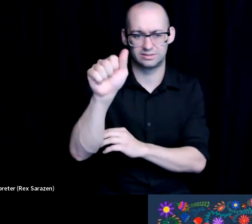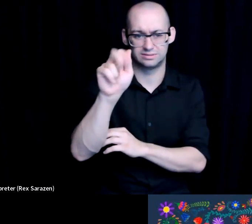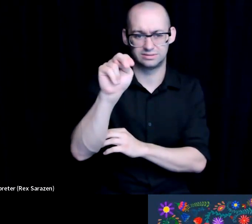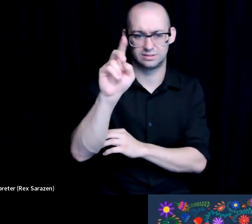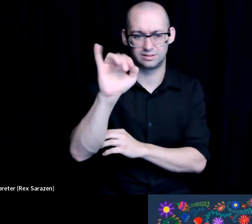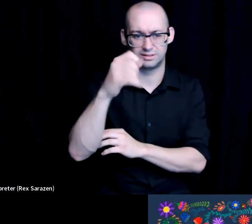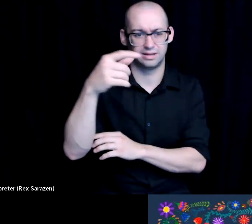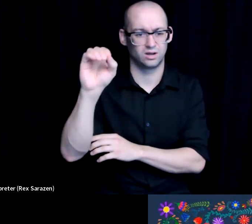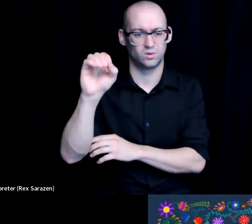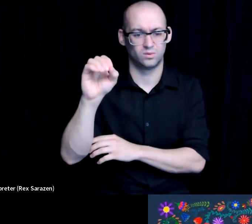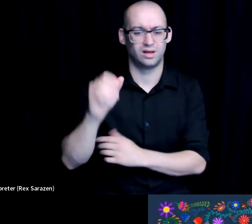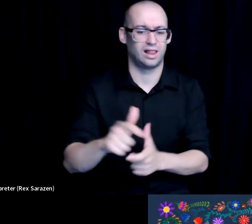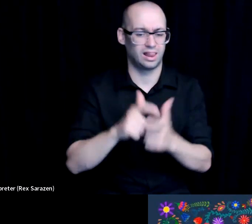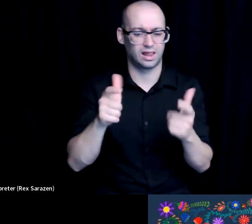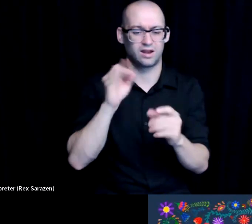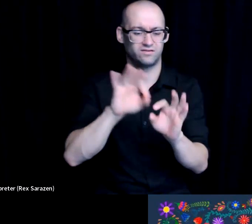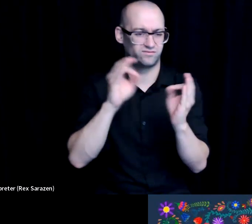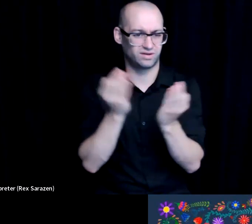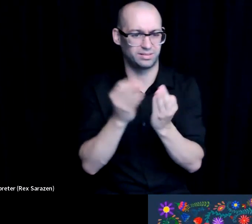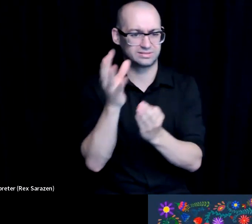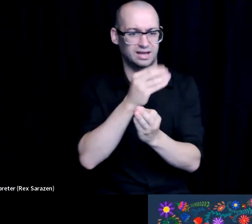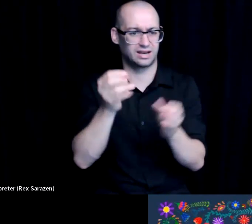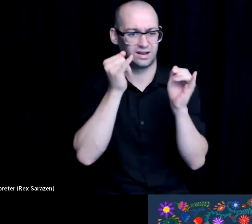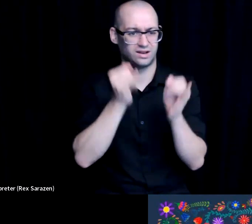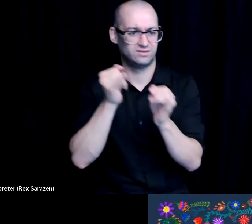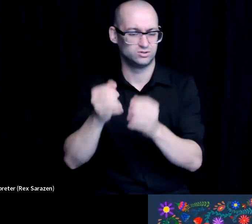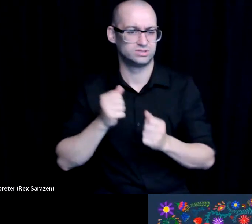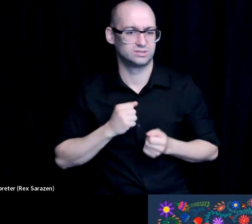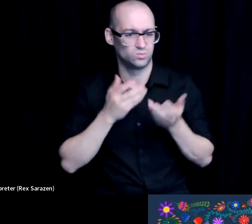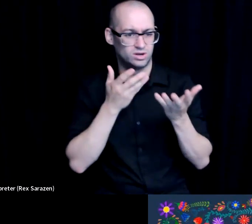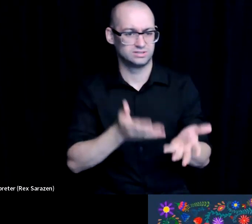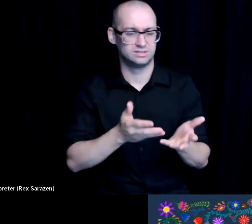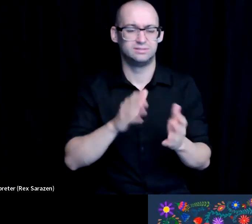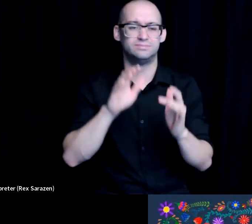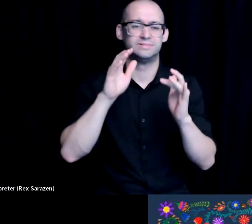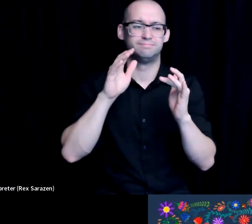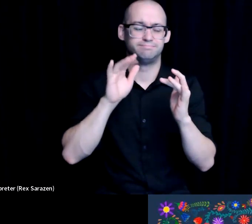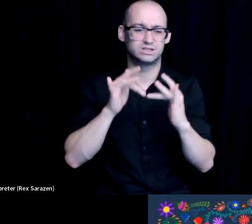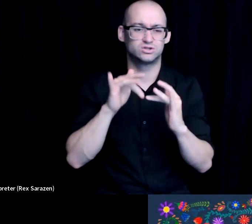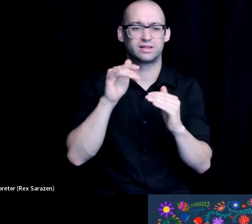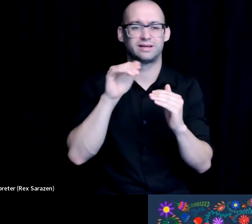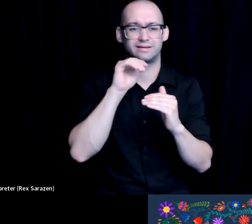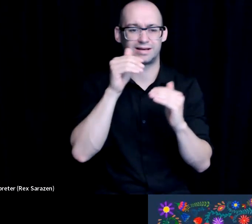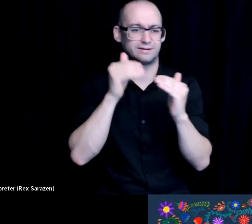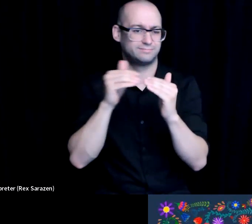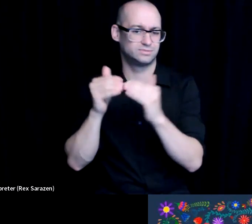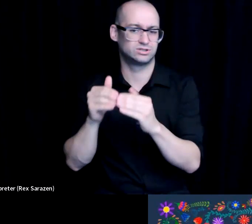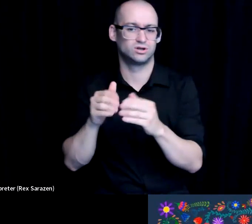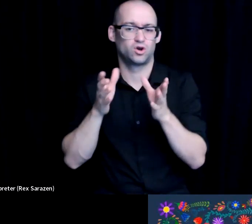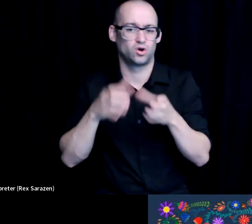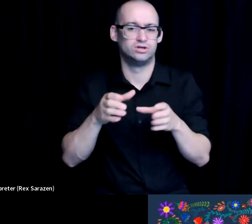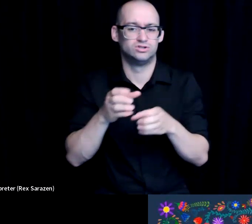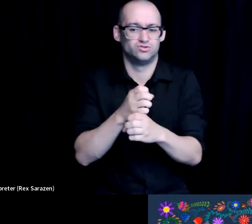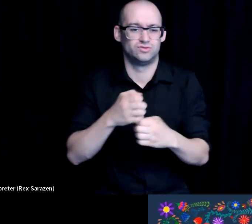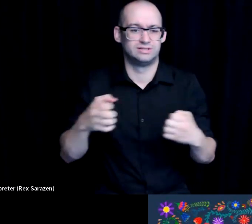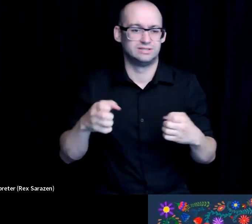lot of the families and individuals there express that digital inequity caused so much stress on families to the point